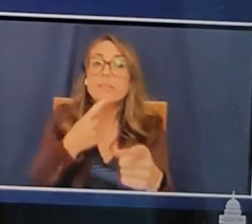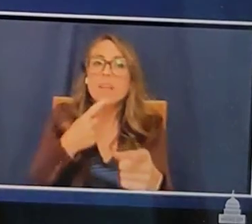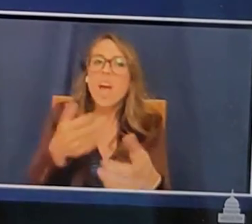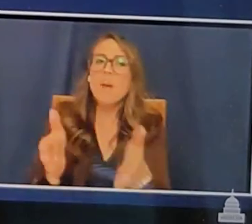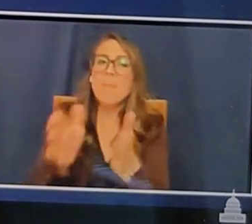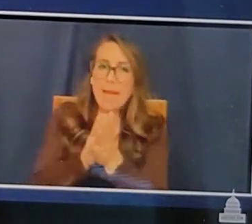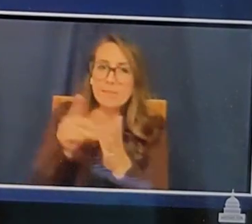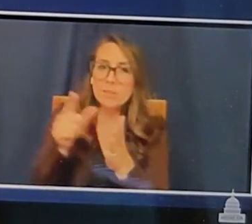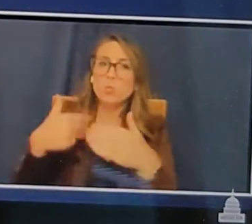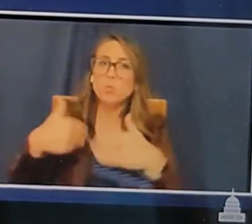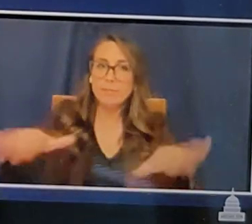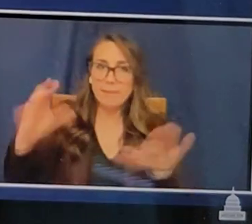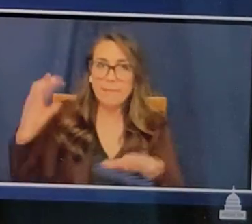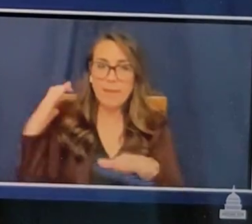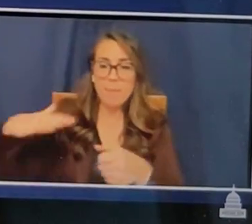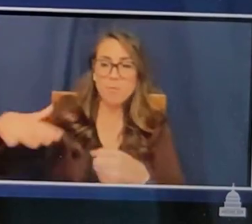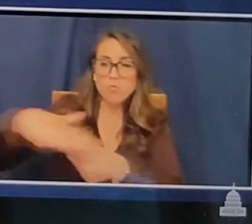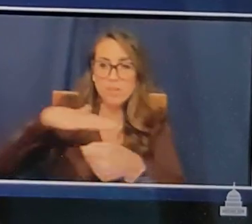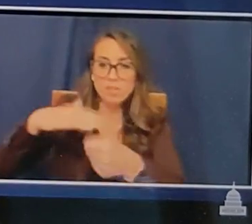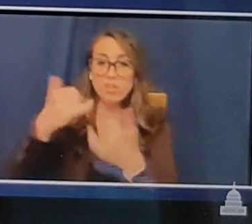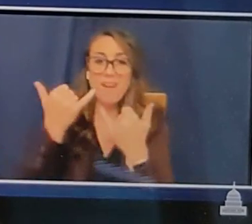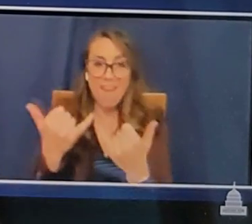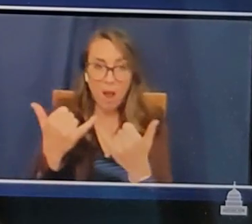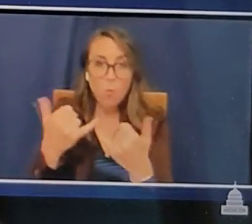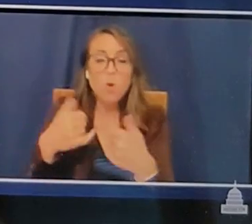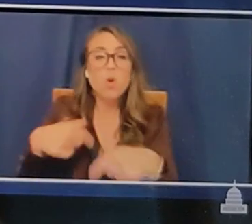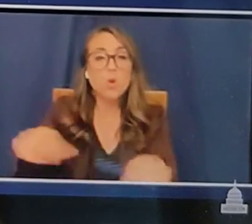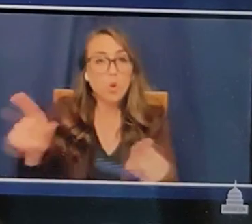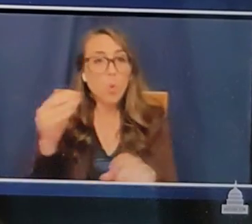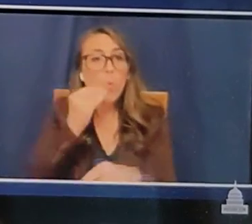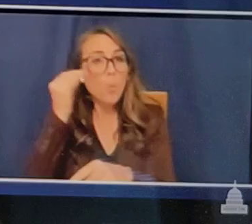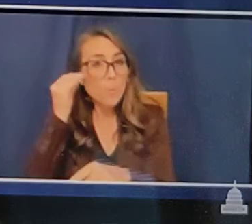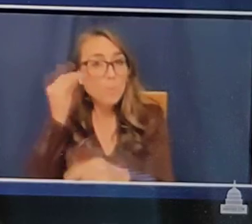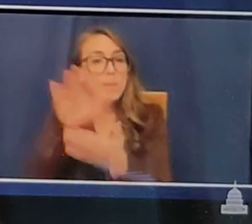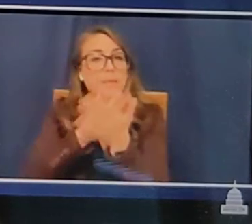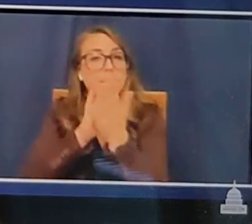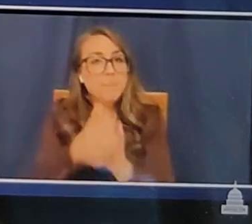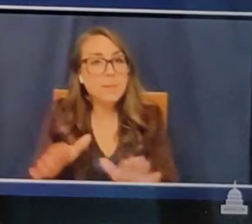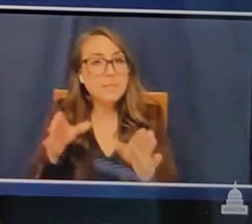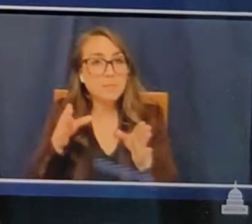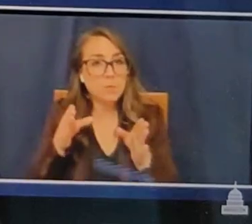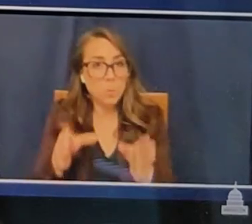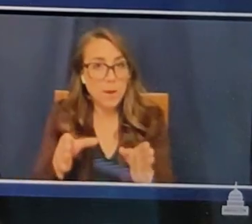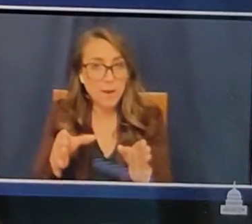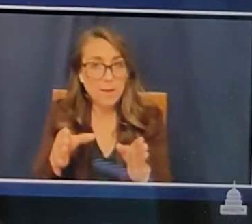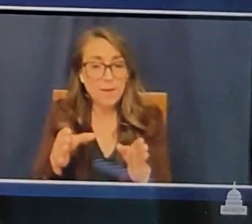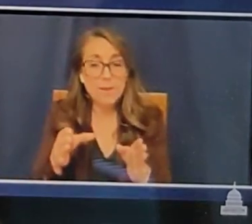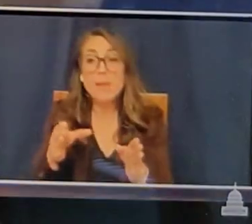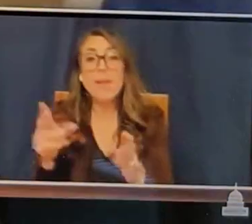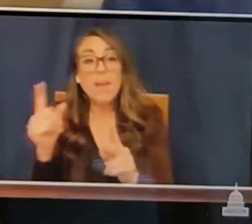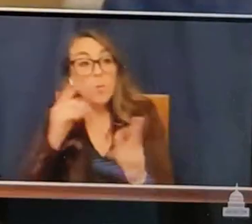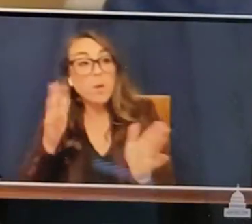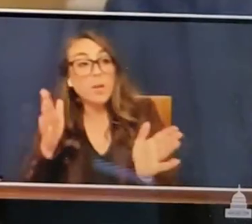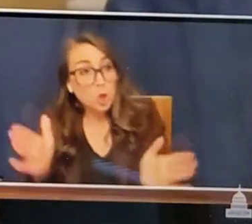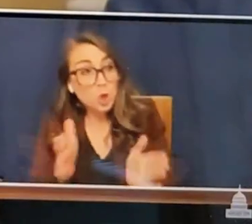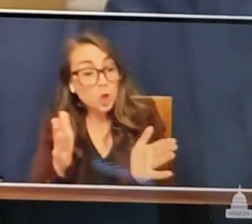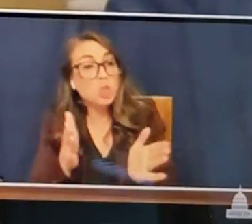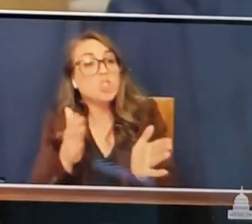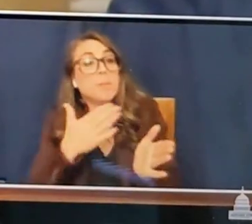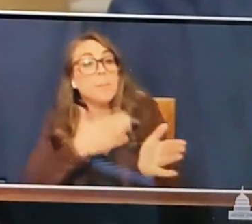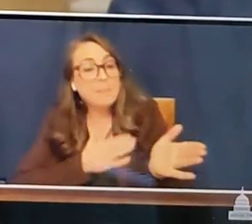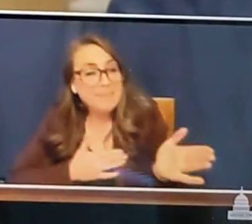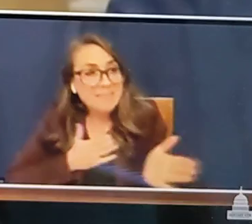now and go home in a peaceful way." The president was urged to stick to this script, but he spoke off the